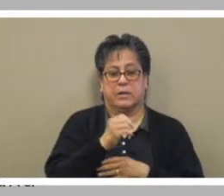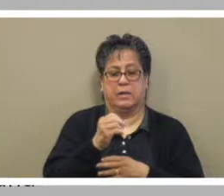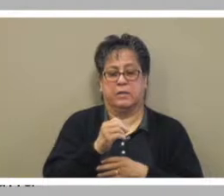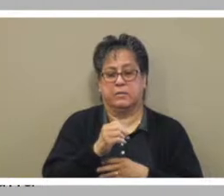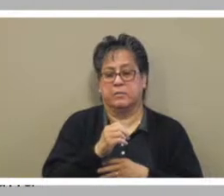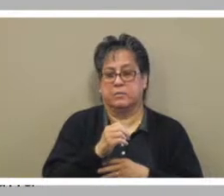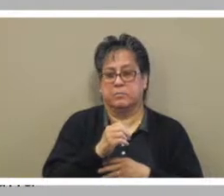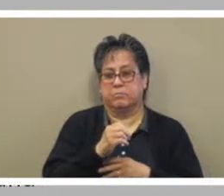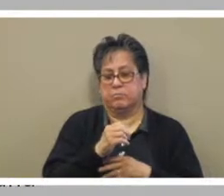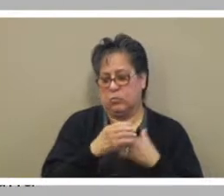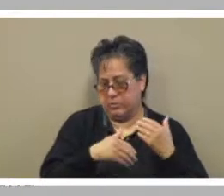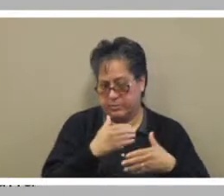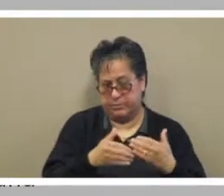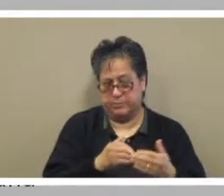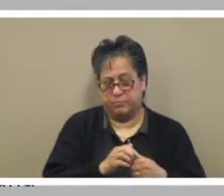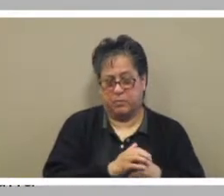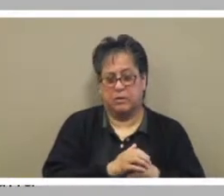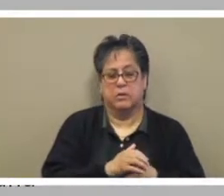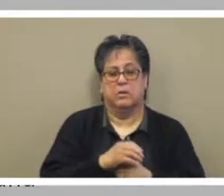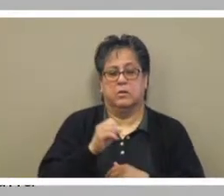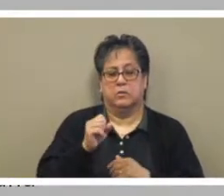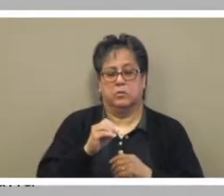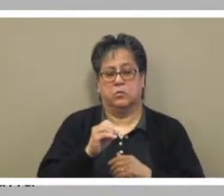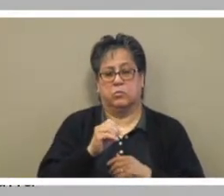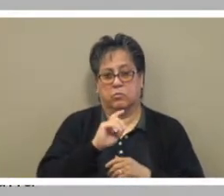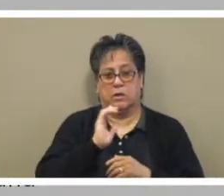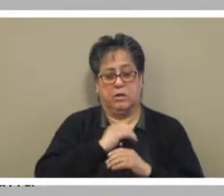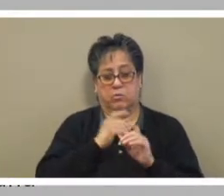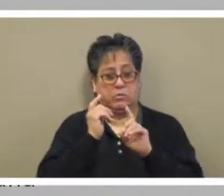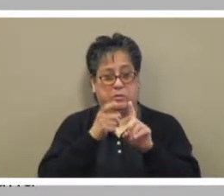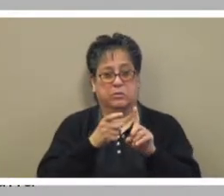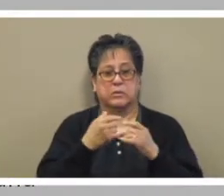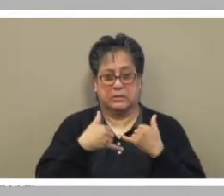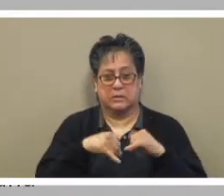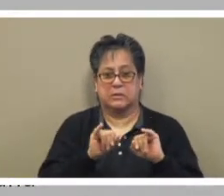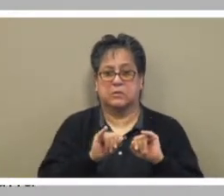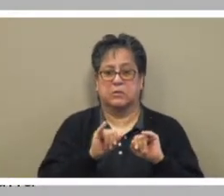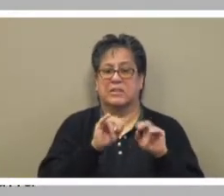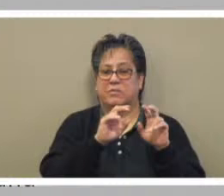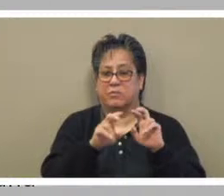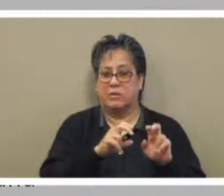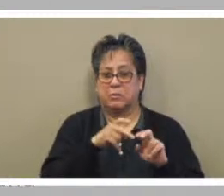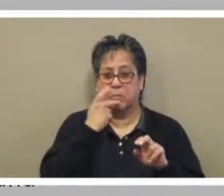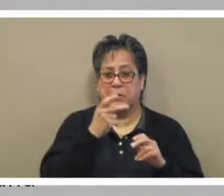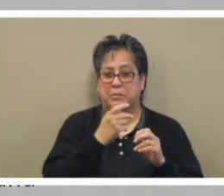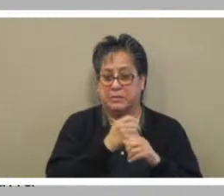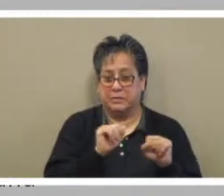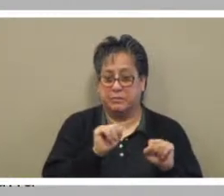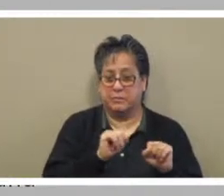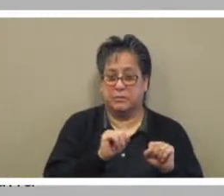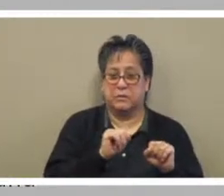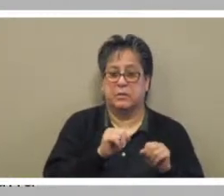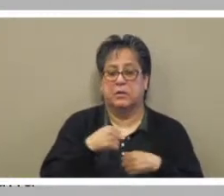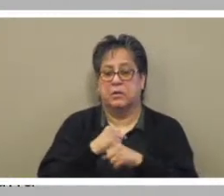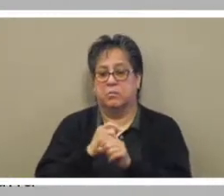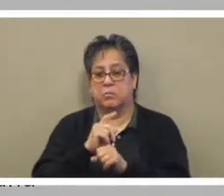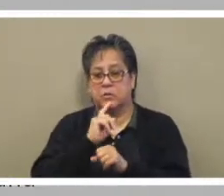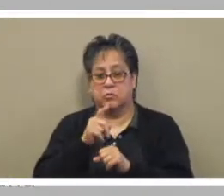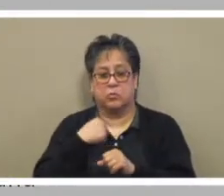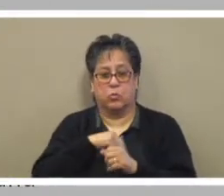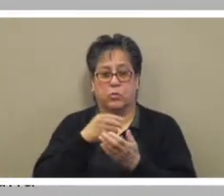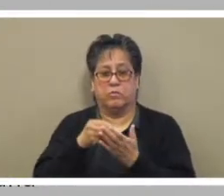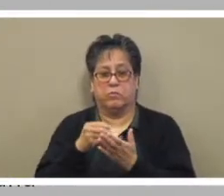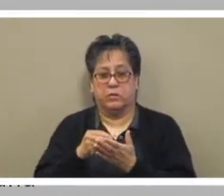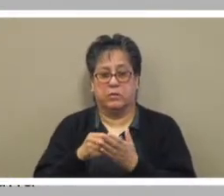processes. So our strategic objectives continue to be our investment in public safety, ensuring that we are funding